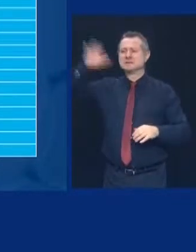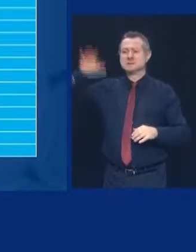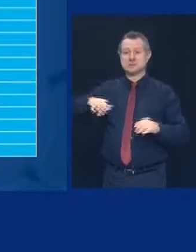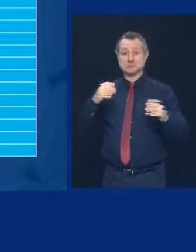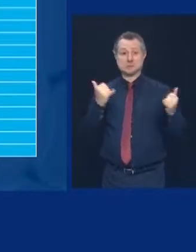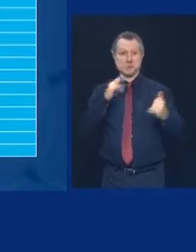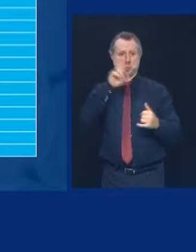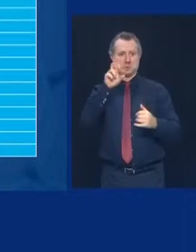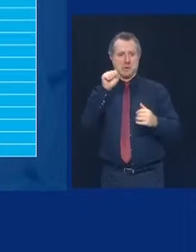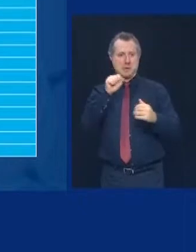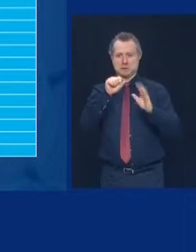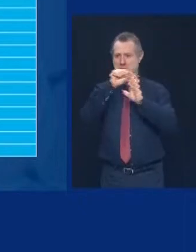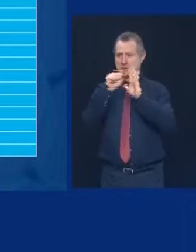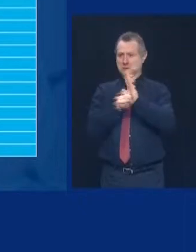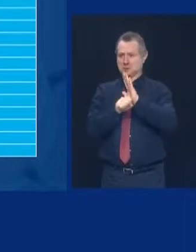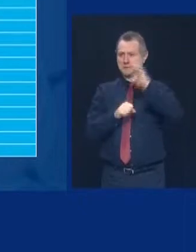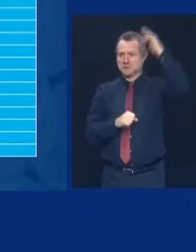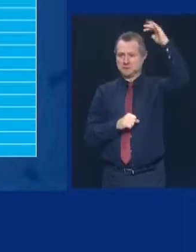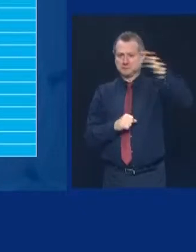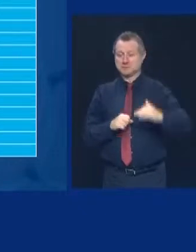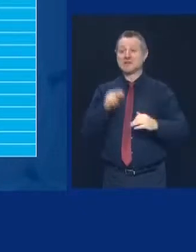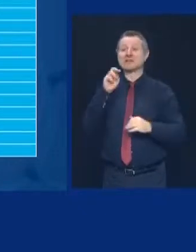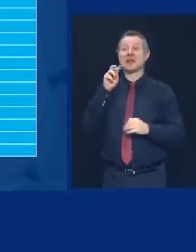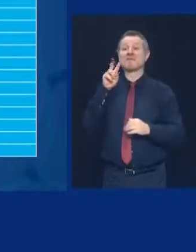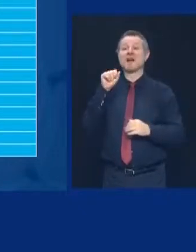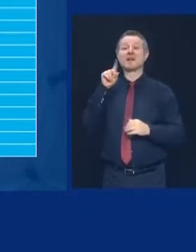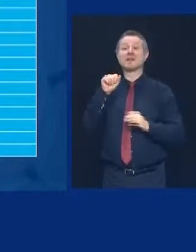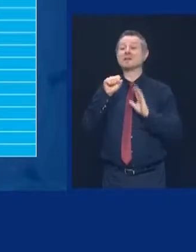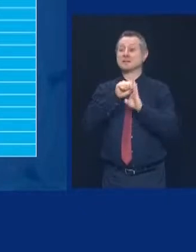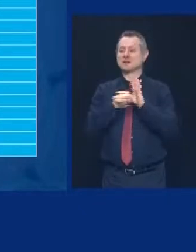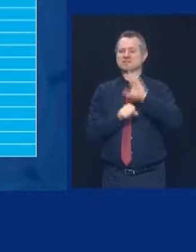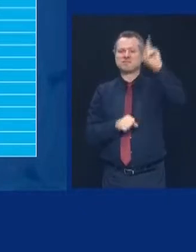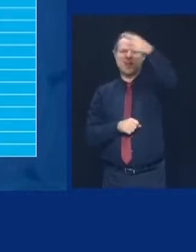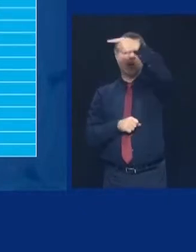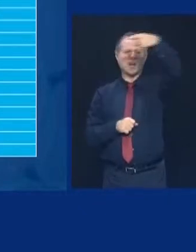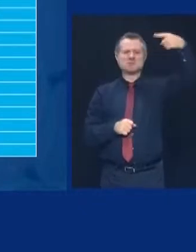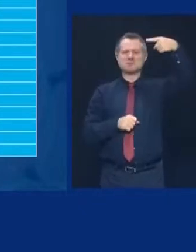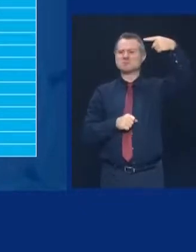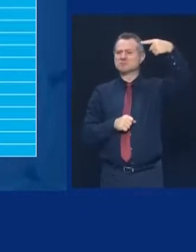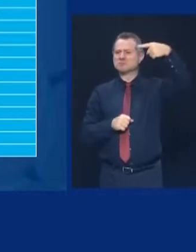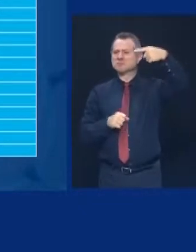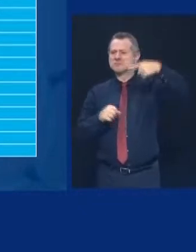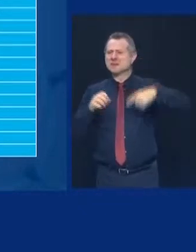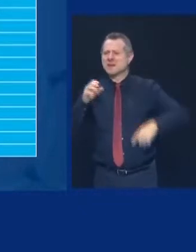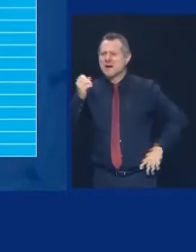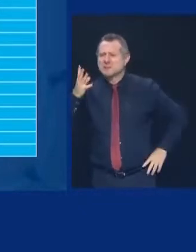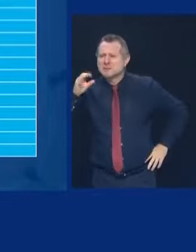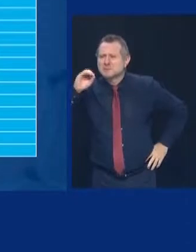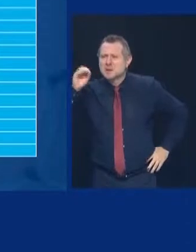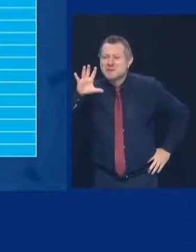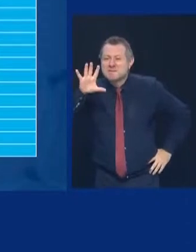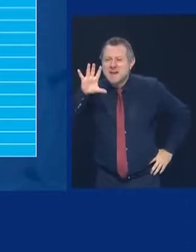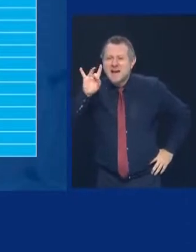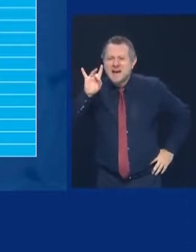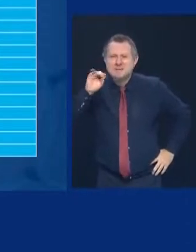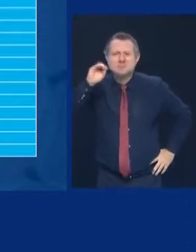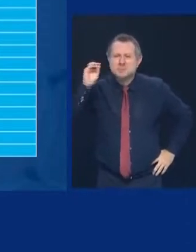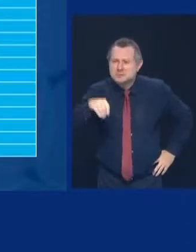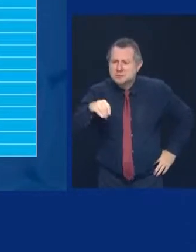Nevada, top of the list, 58%. South Dakota, 35%.